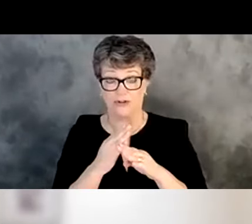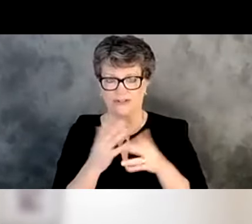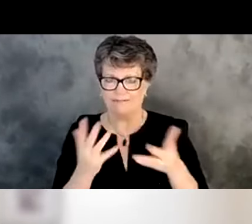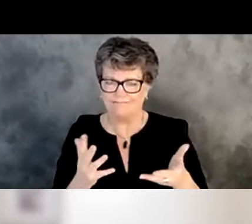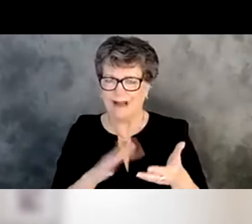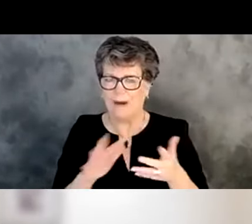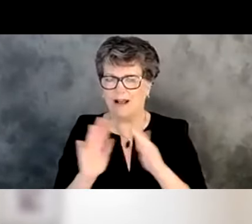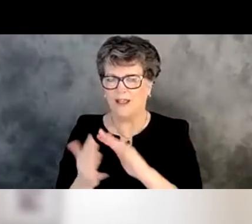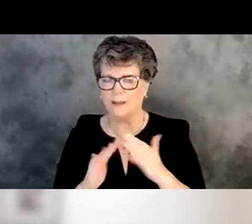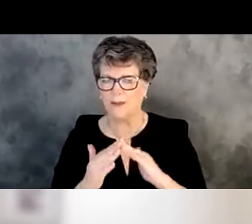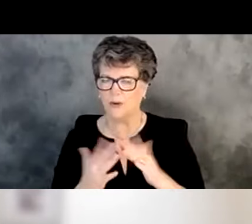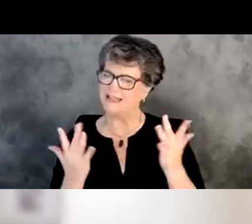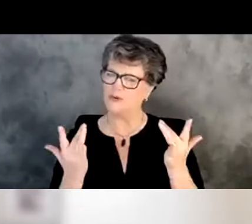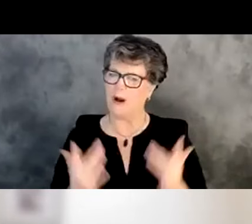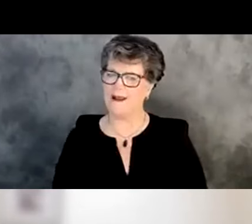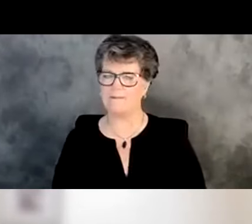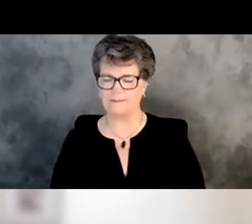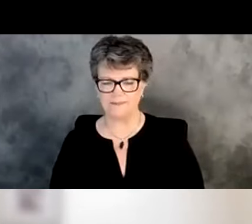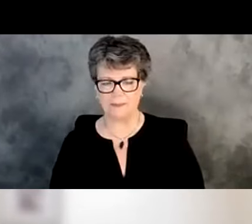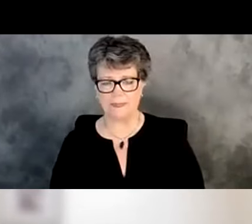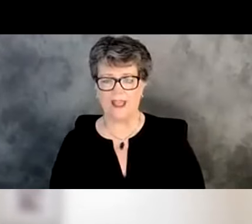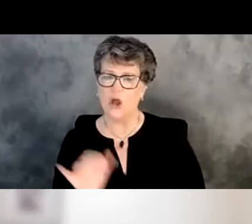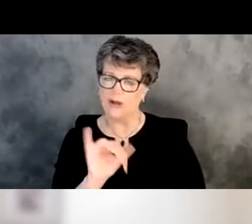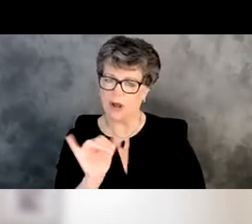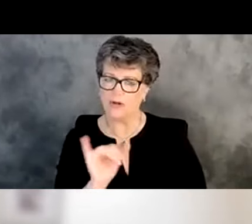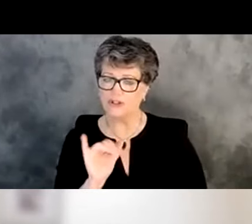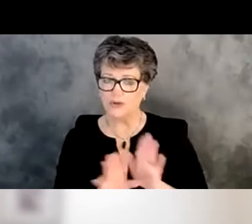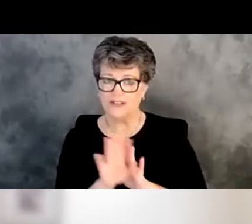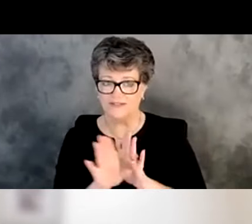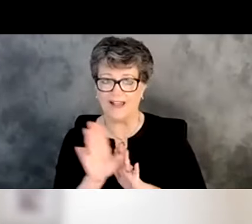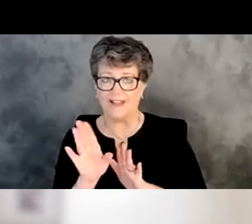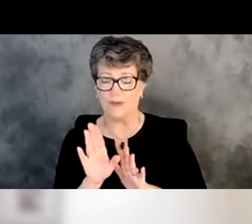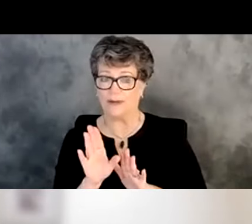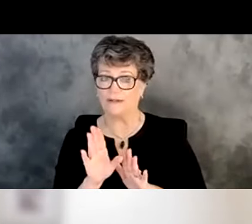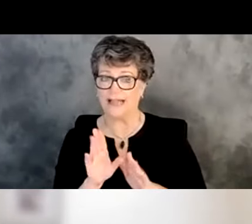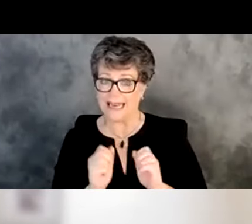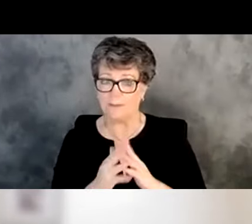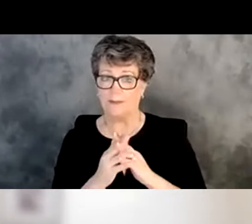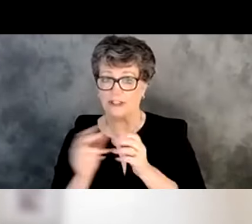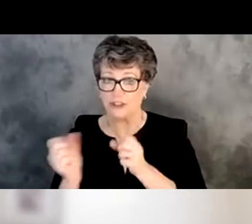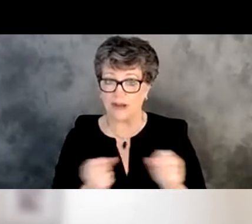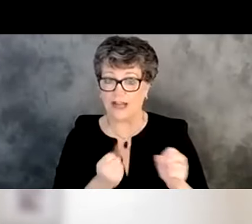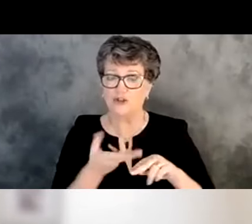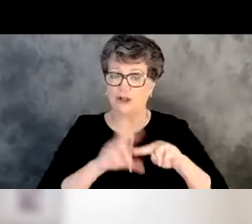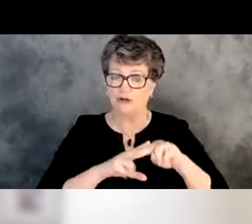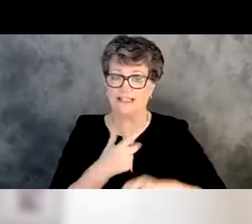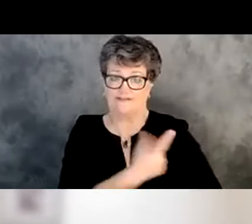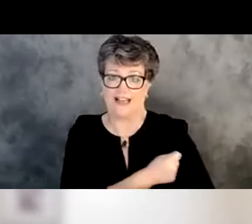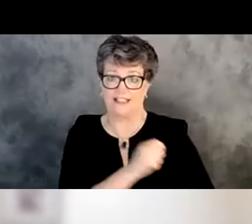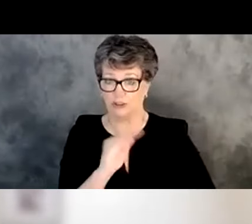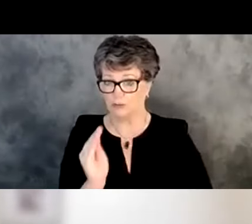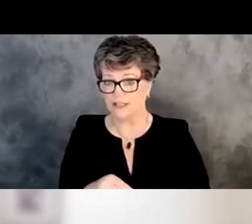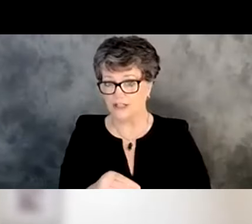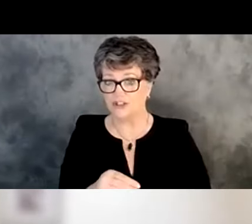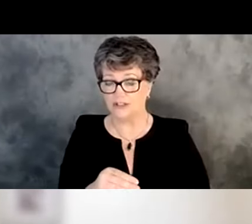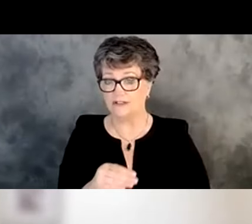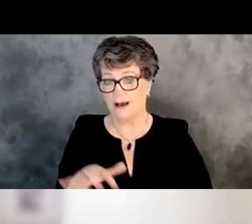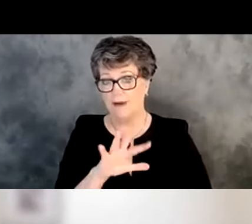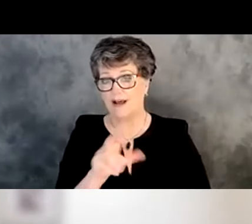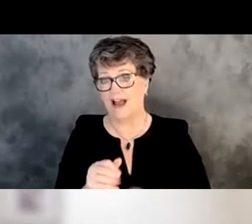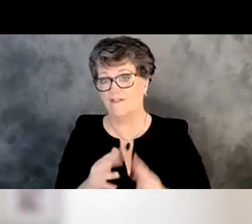American community. And we also need to develop and implement strategies to increase vaccine uptake among the African